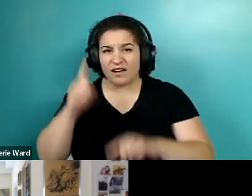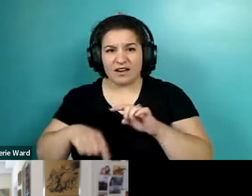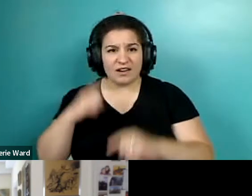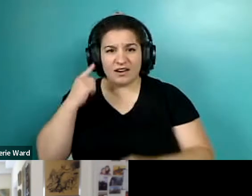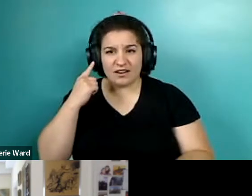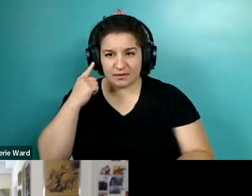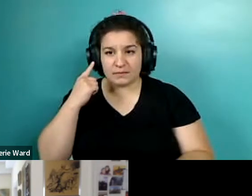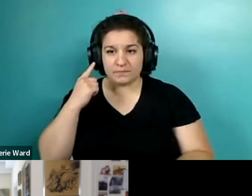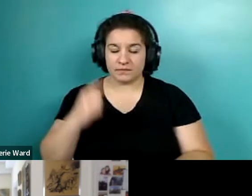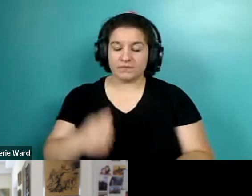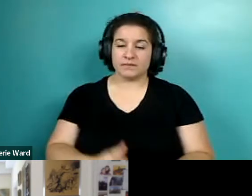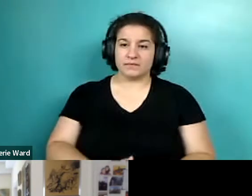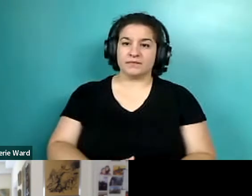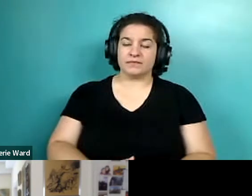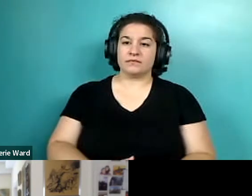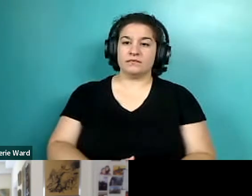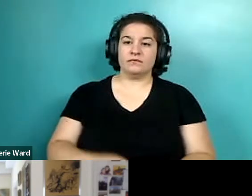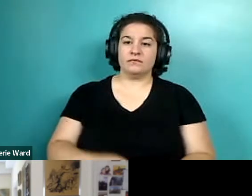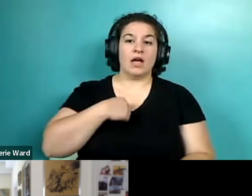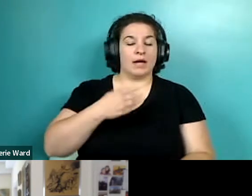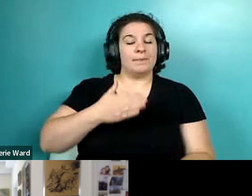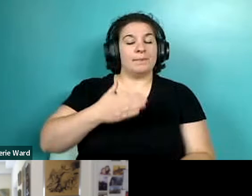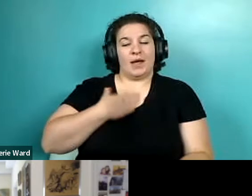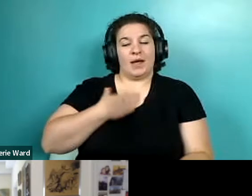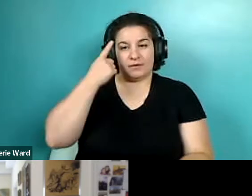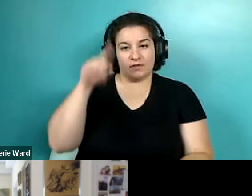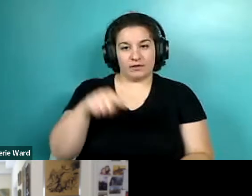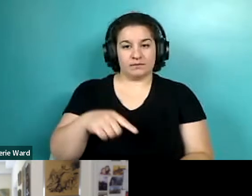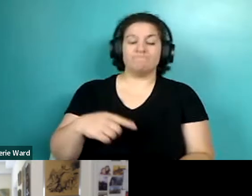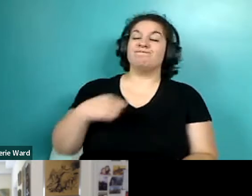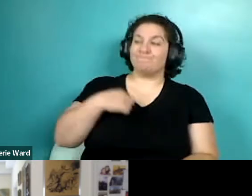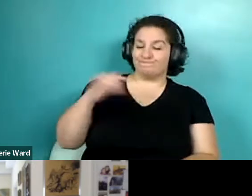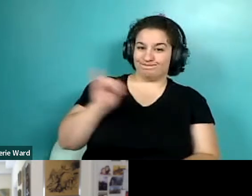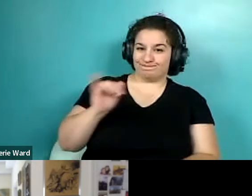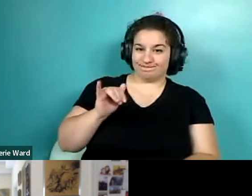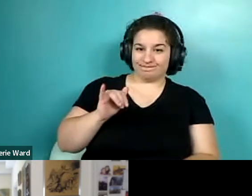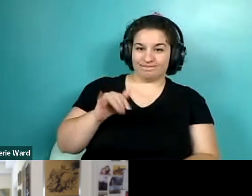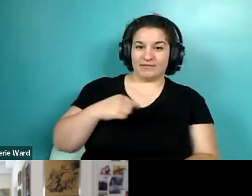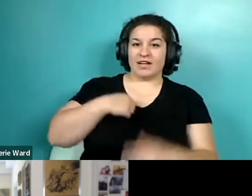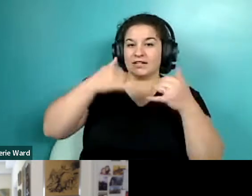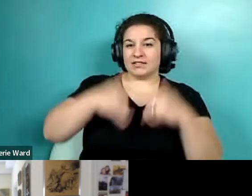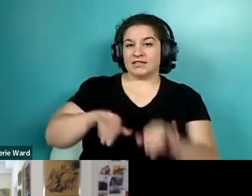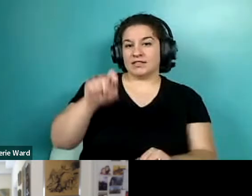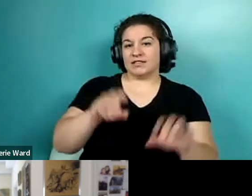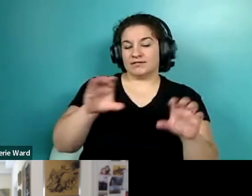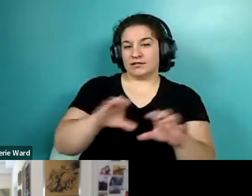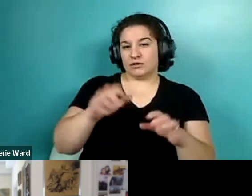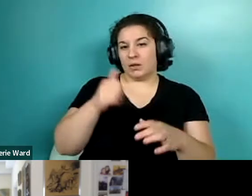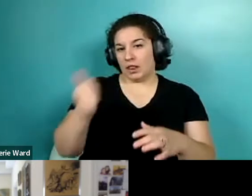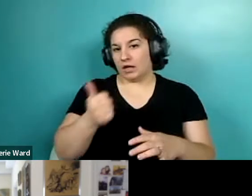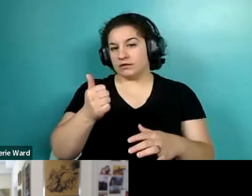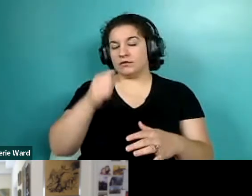So I'm very happy for it. Me too. I still have to do a lot of filling in the blanks, but it